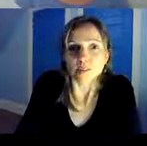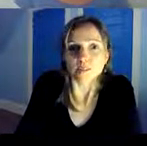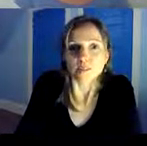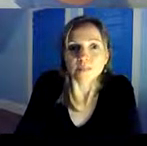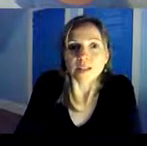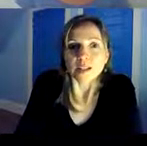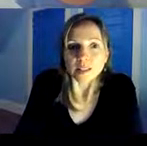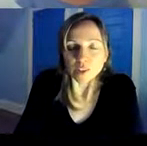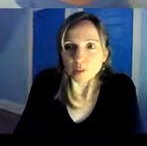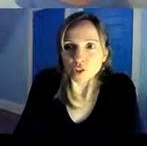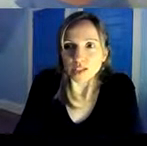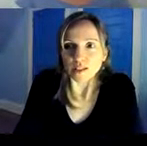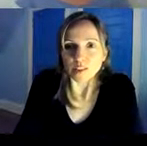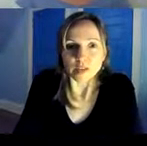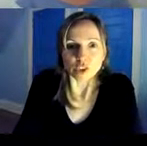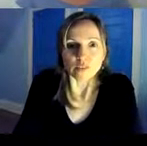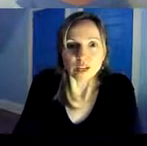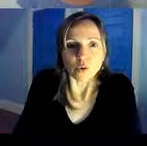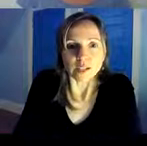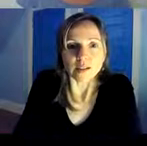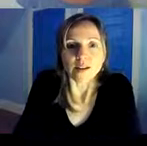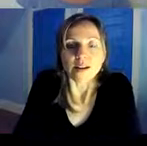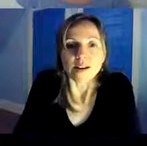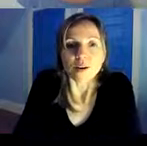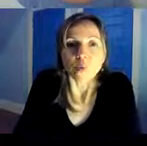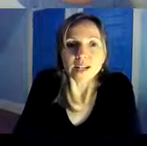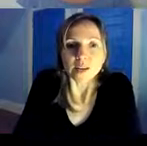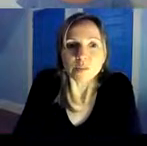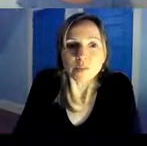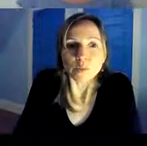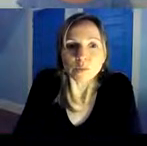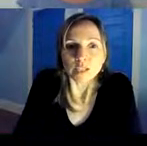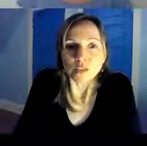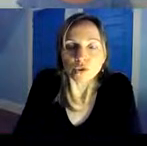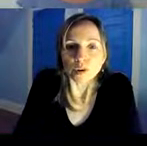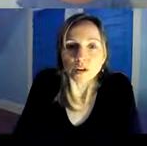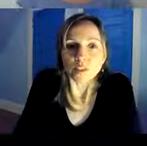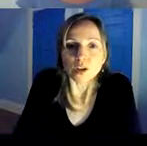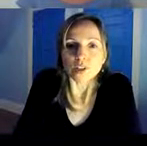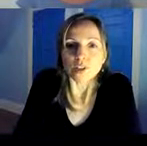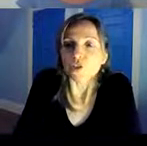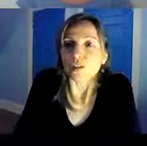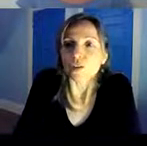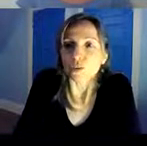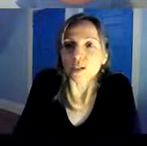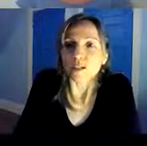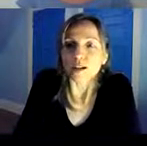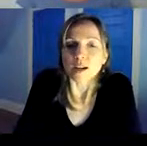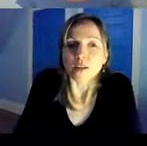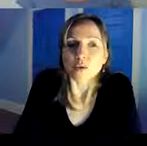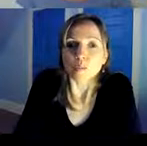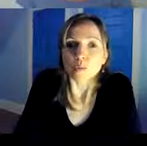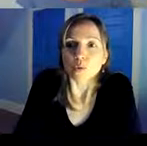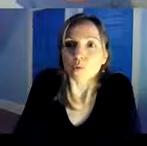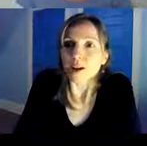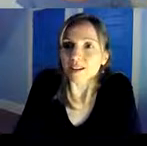resource. The other picture here is a picture of goutweed. When it comes up in the ravines in Toronto, it's often a solid green.